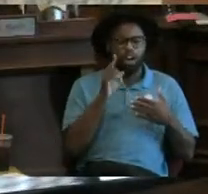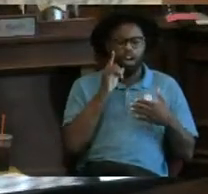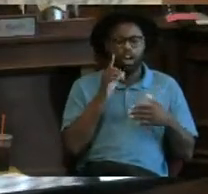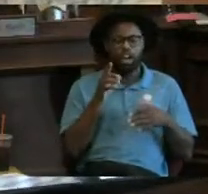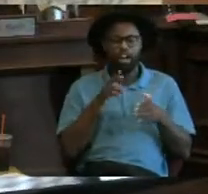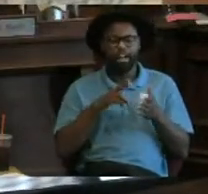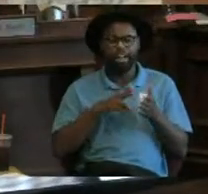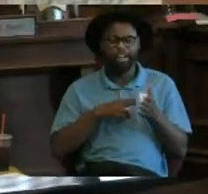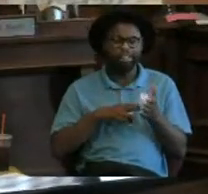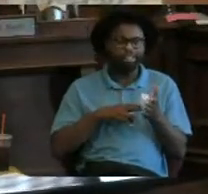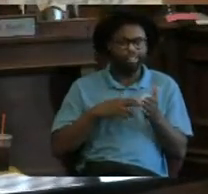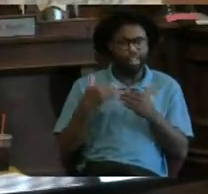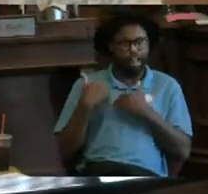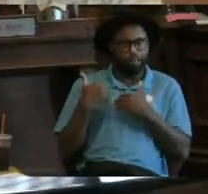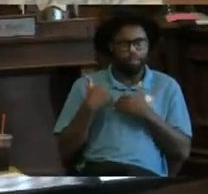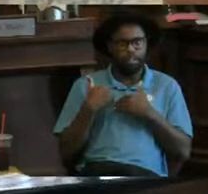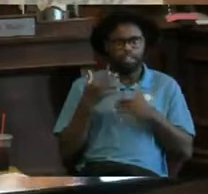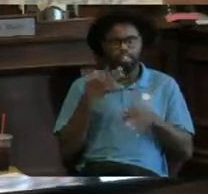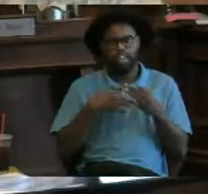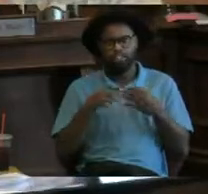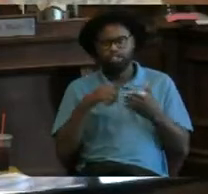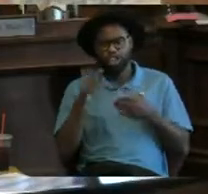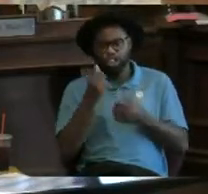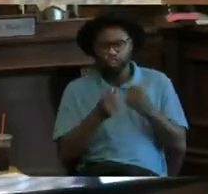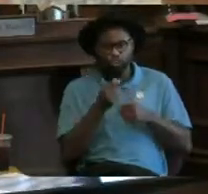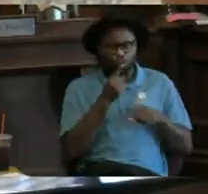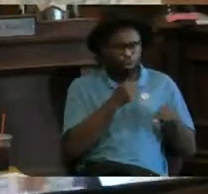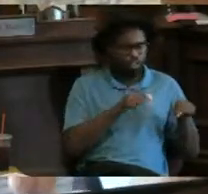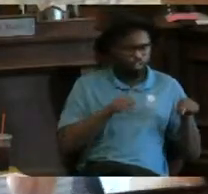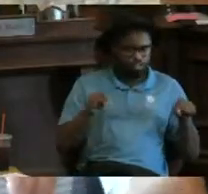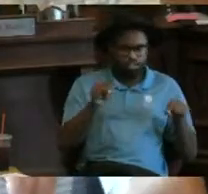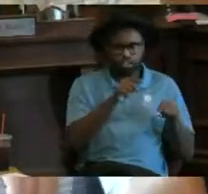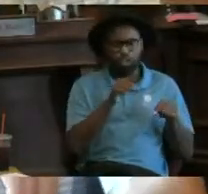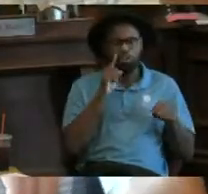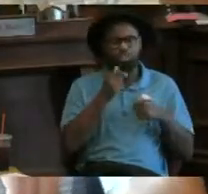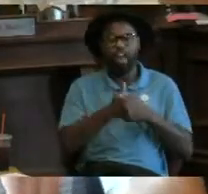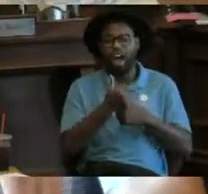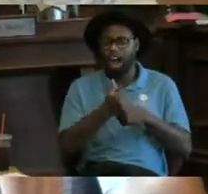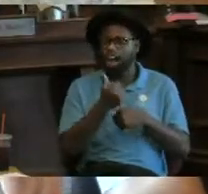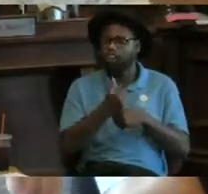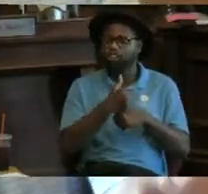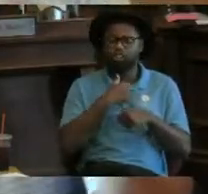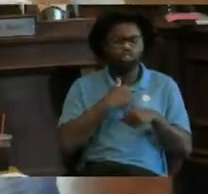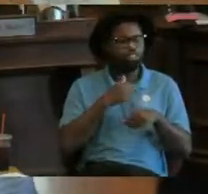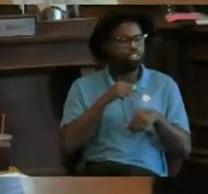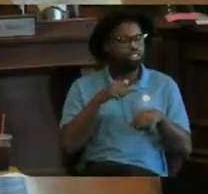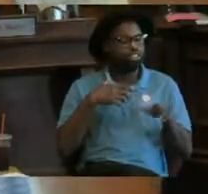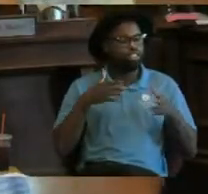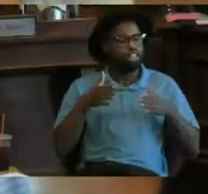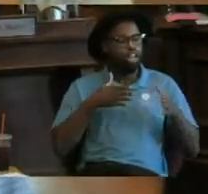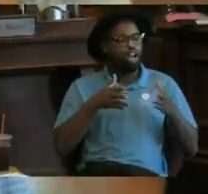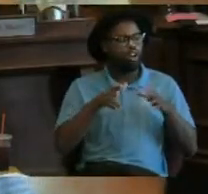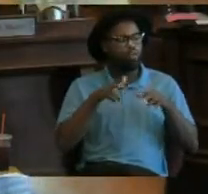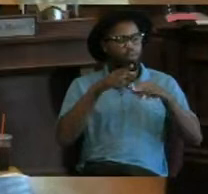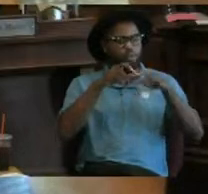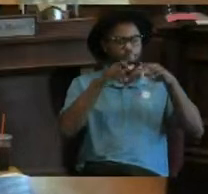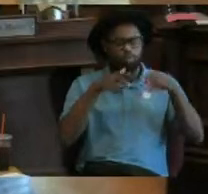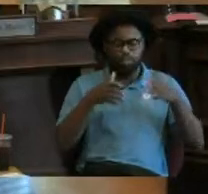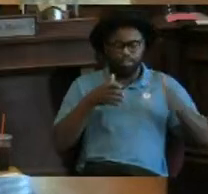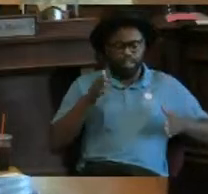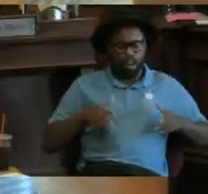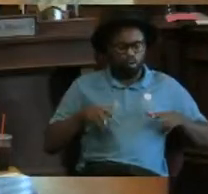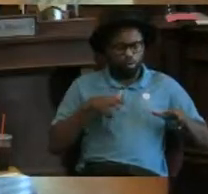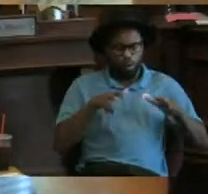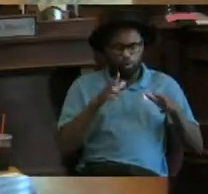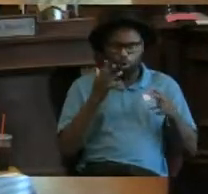of them. So, no, we'll make sure. And then with the hazardous sidewalk replacement, absolutely something we've already said is, okay, let's make sure we do a better job of